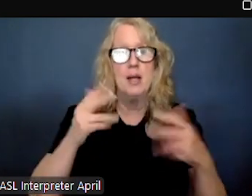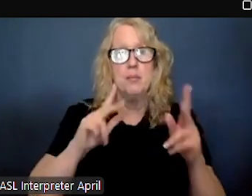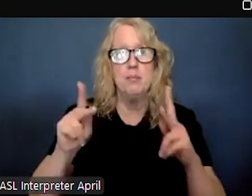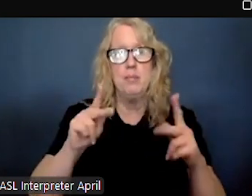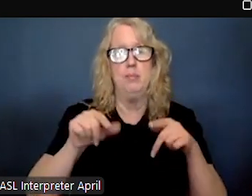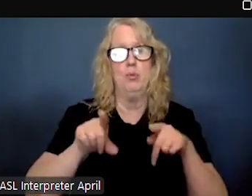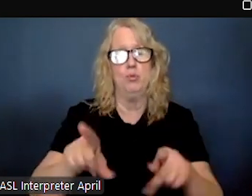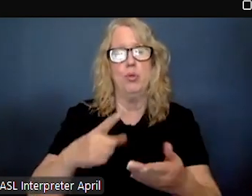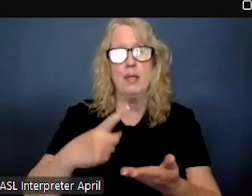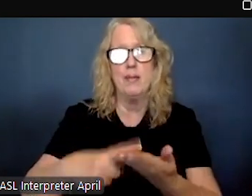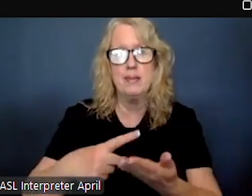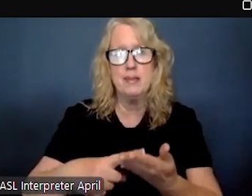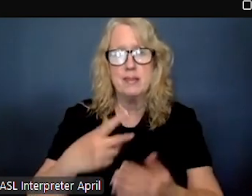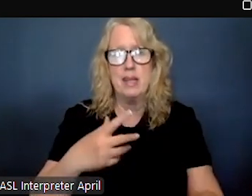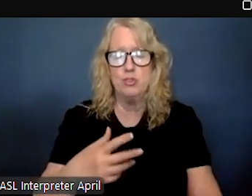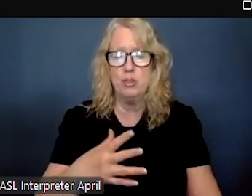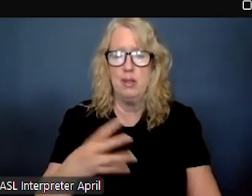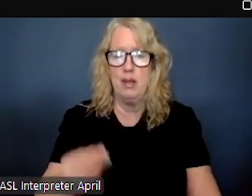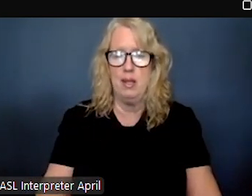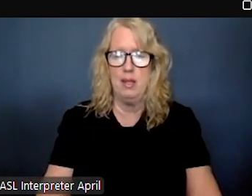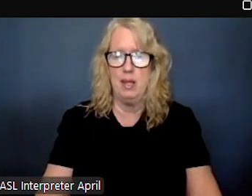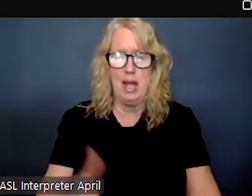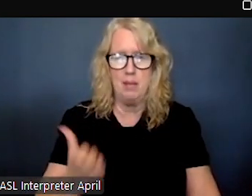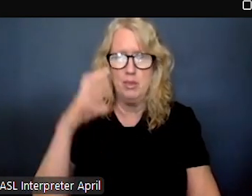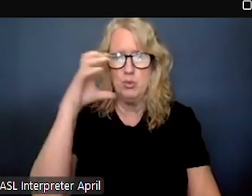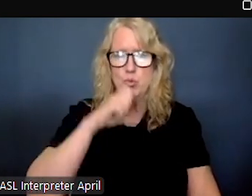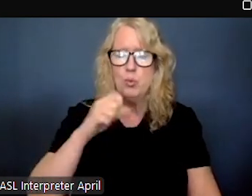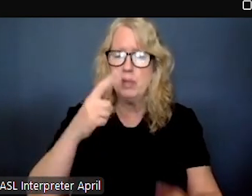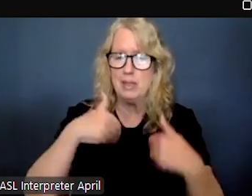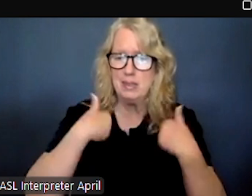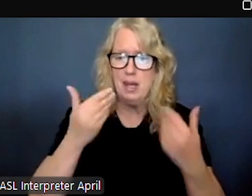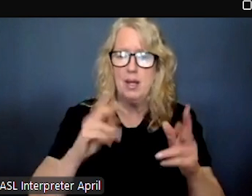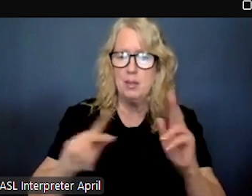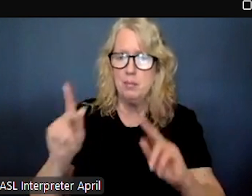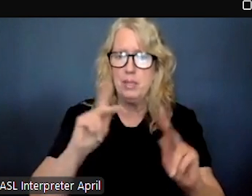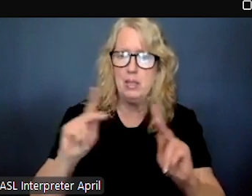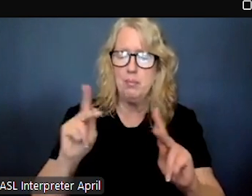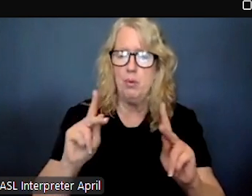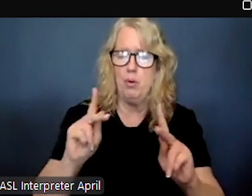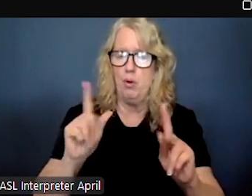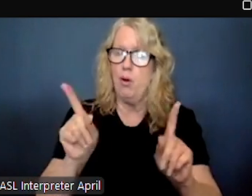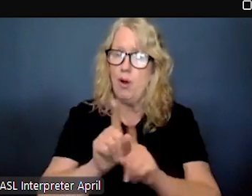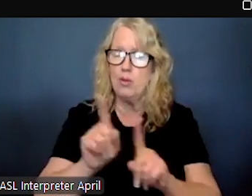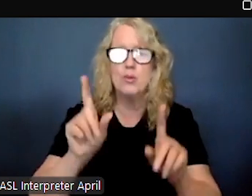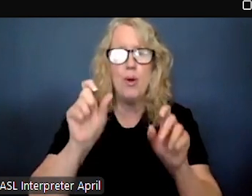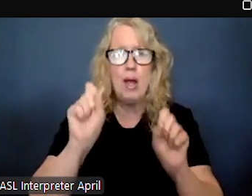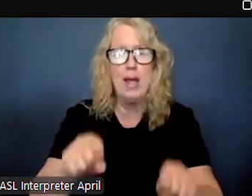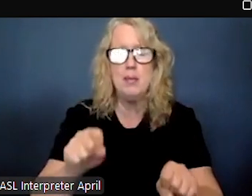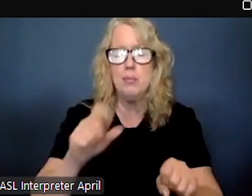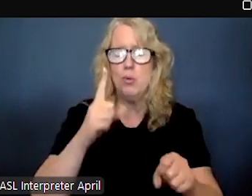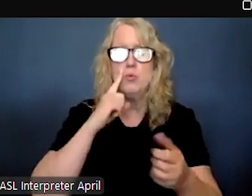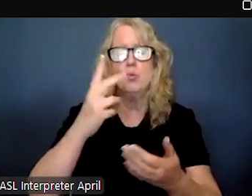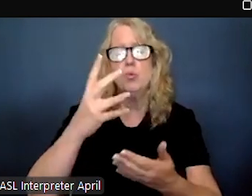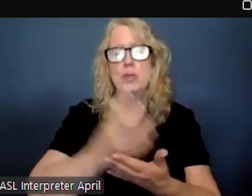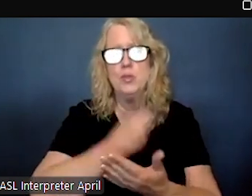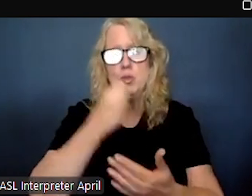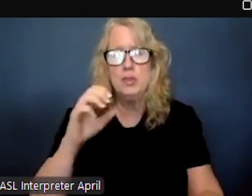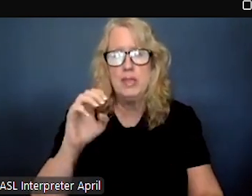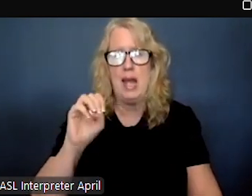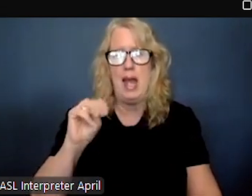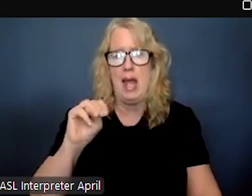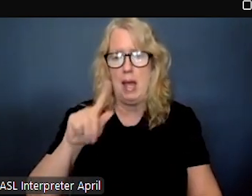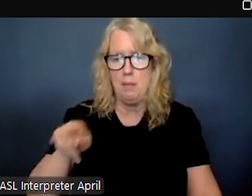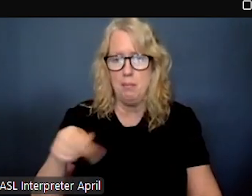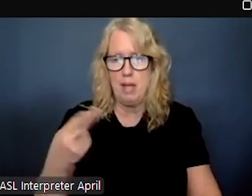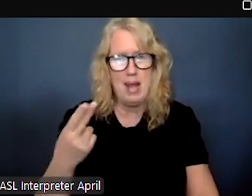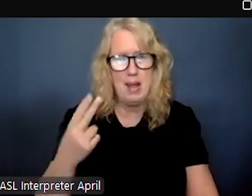this discussion. I'm assuming that young people are also able to utilize Empath. Does